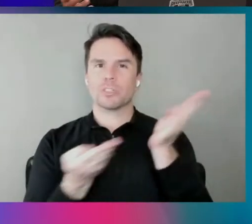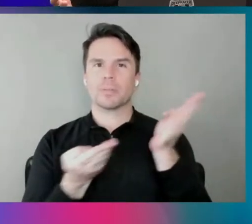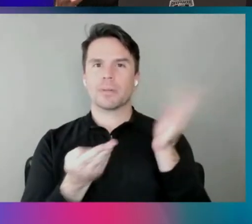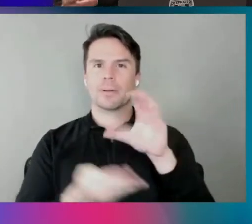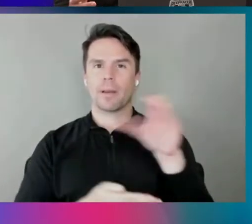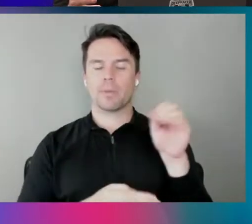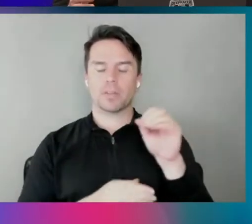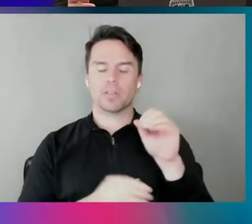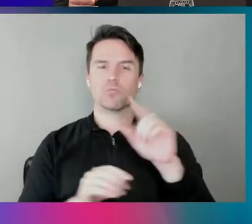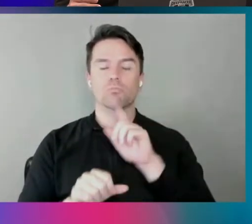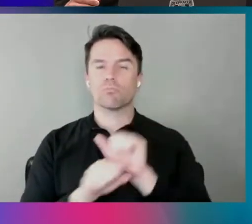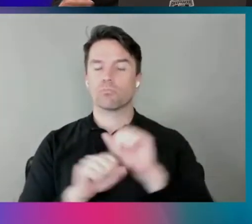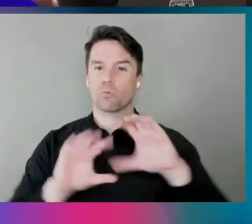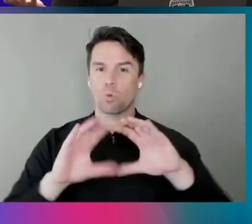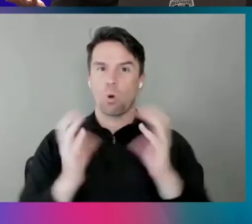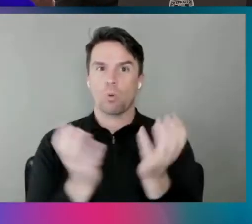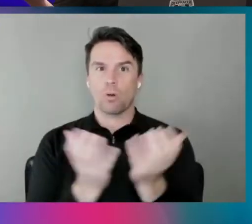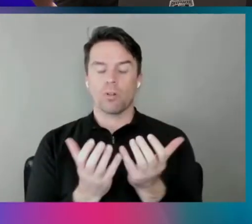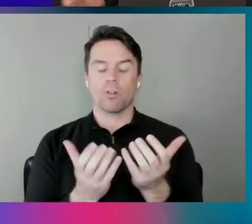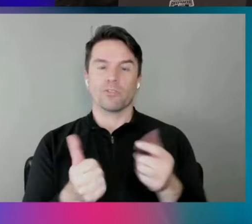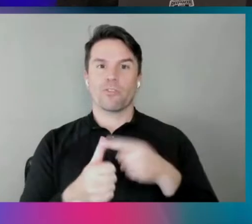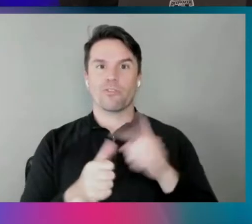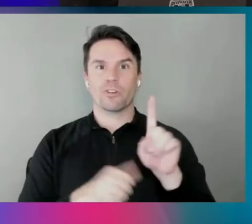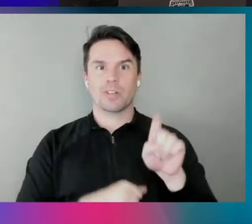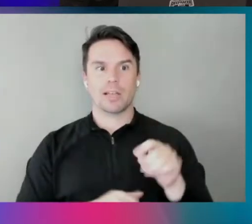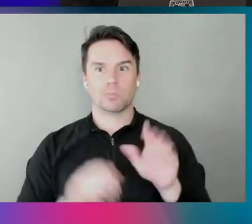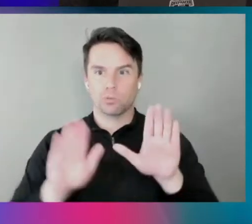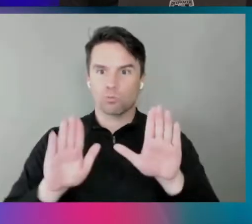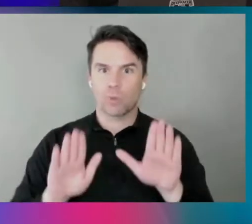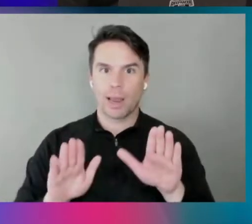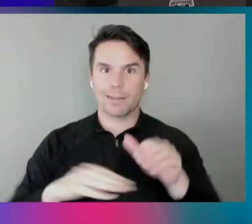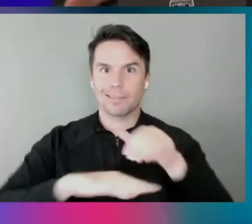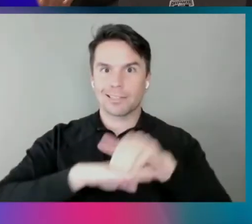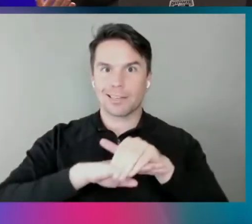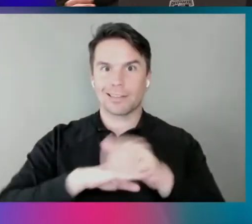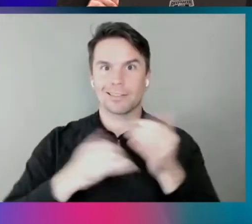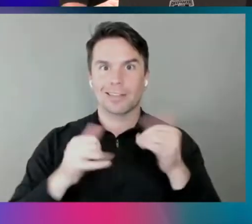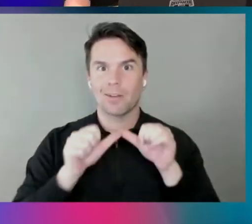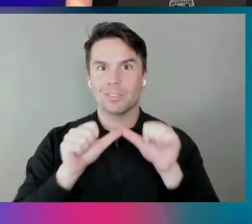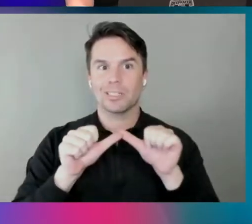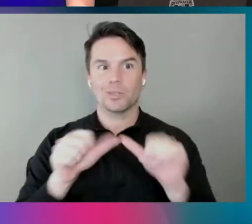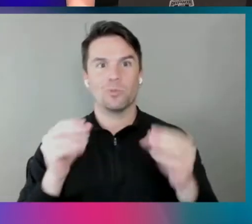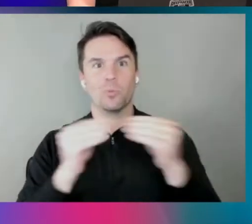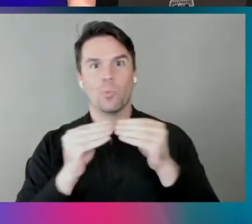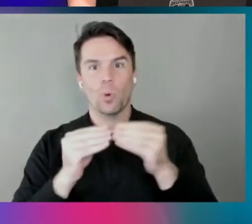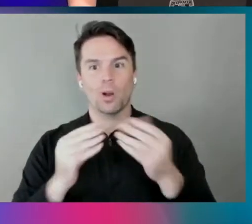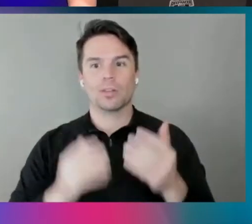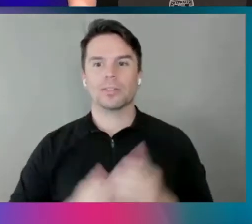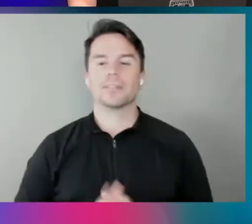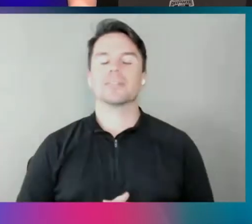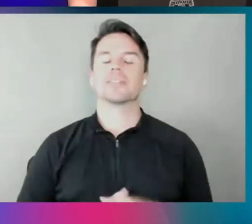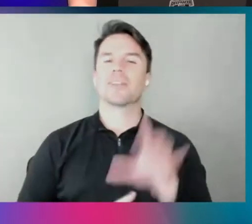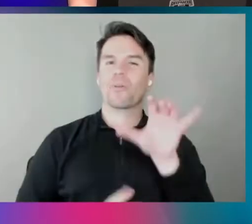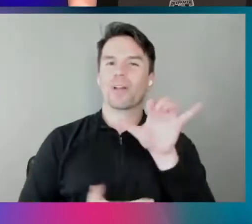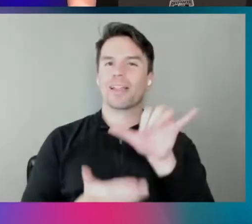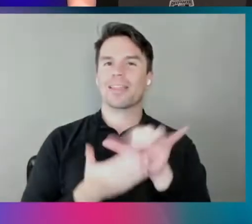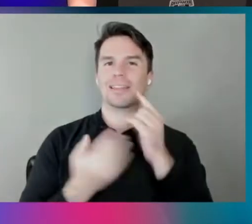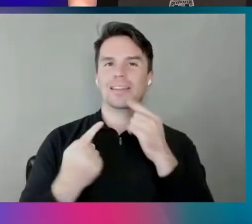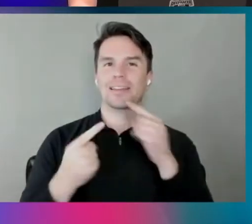was, great, you did English. Now keep going. Right. More. Okay. All right. So that's the announcement today. So this, what you're saying here is that I